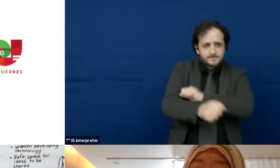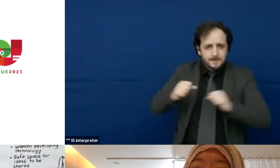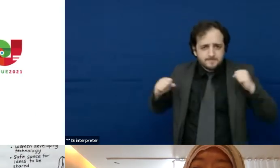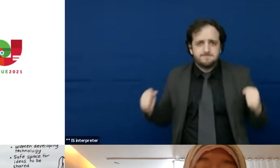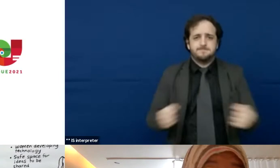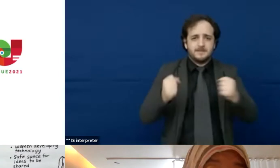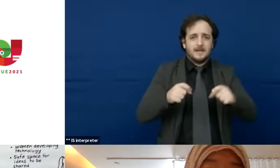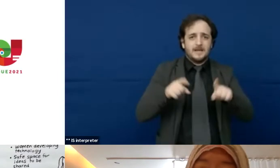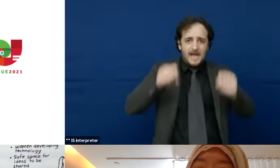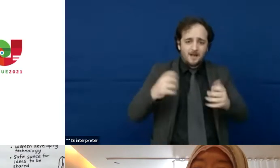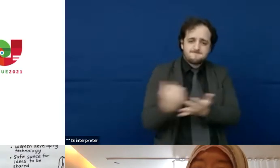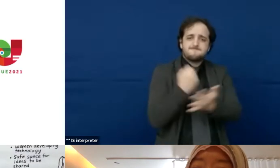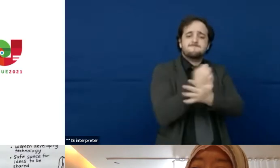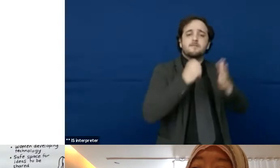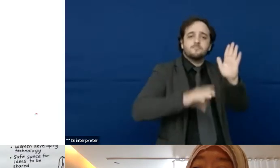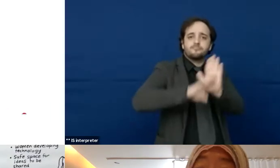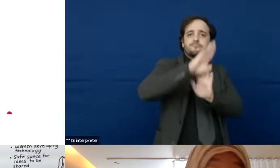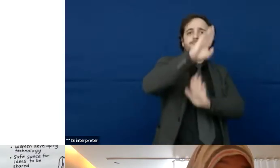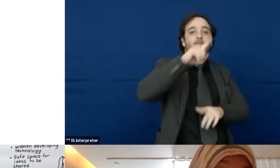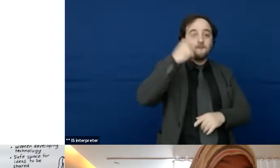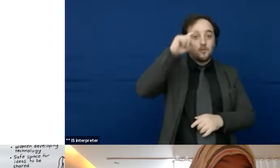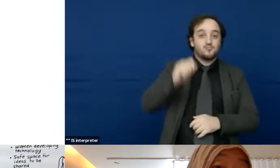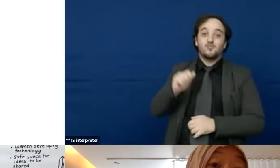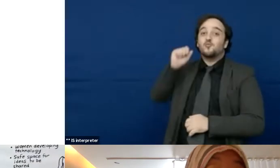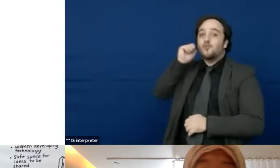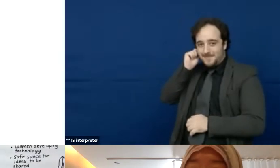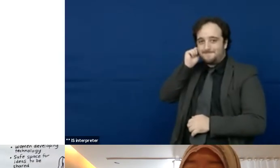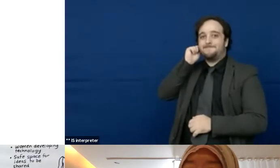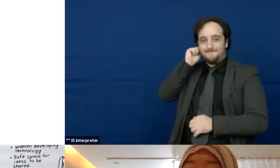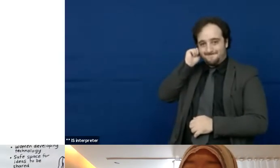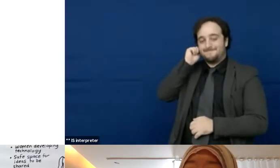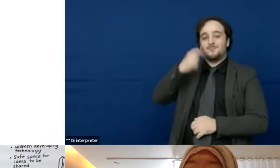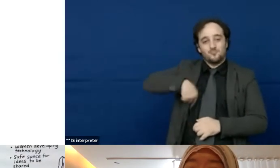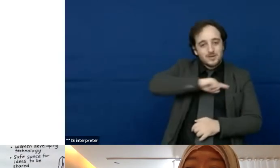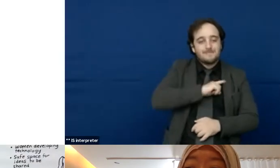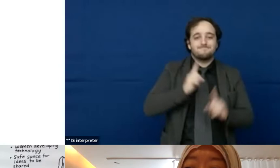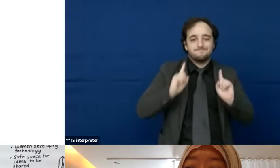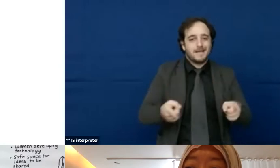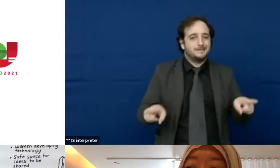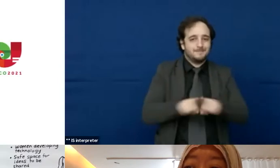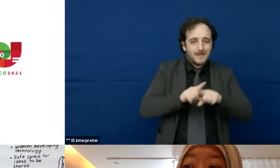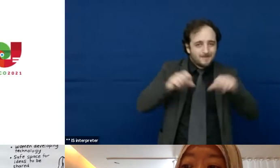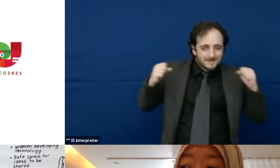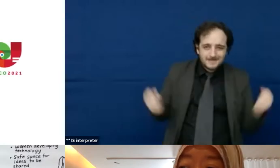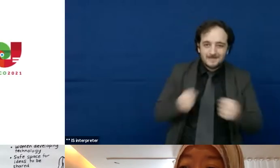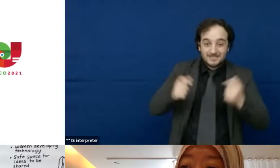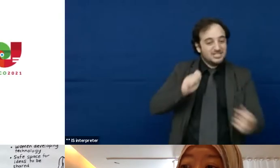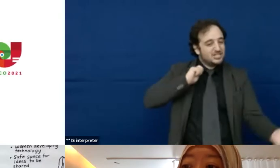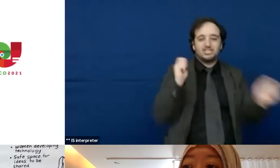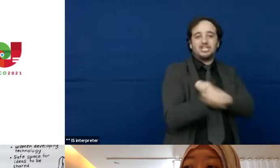change. Partnership and resources are critical. So put resources in the hands of women's